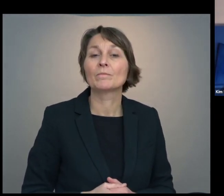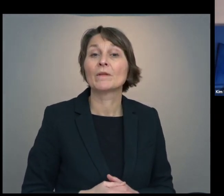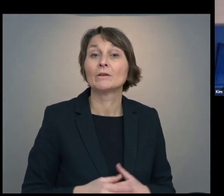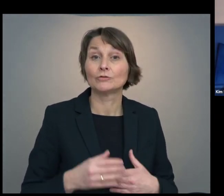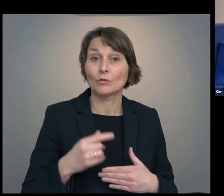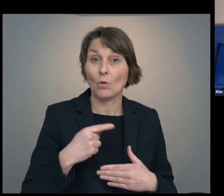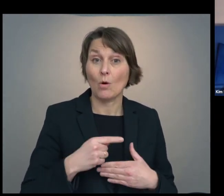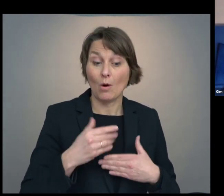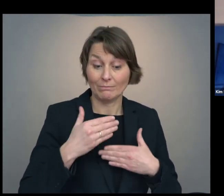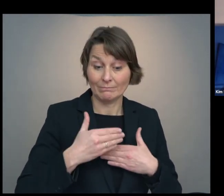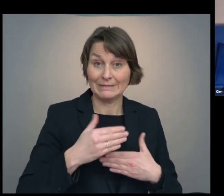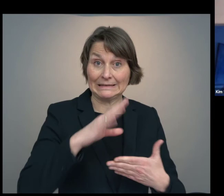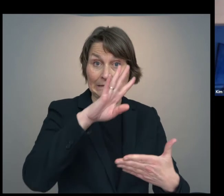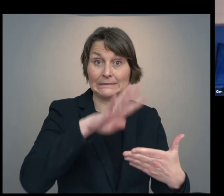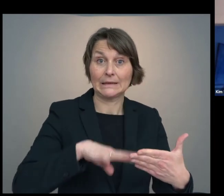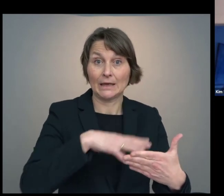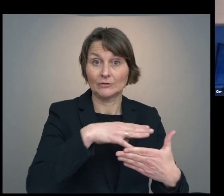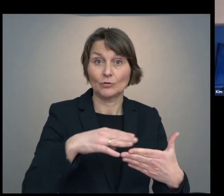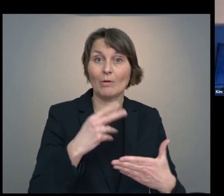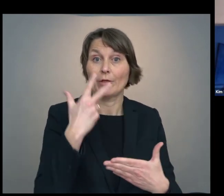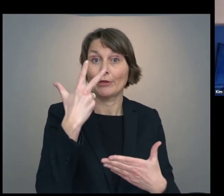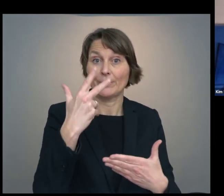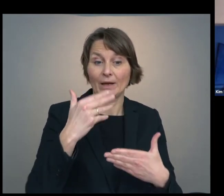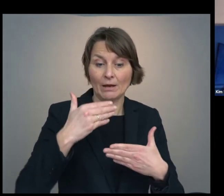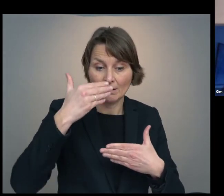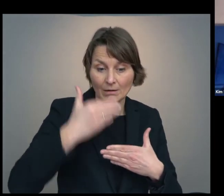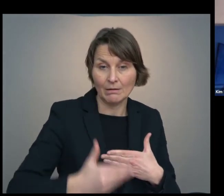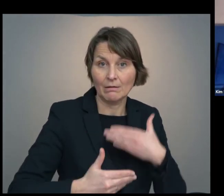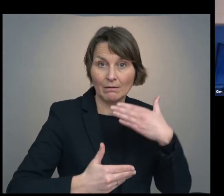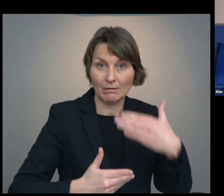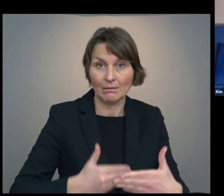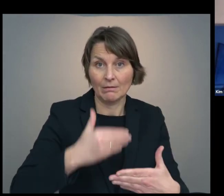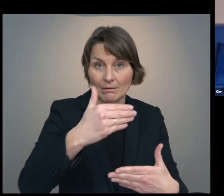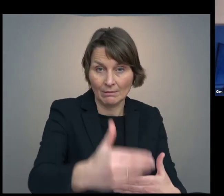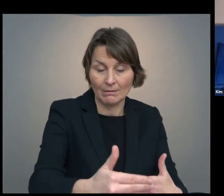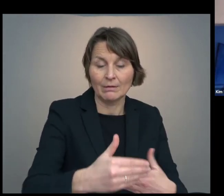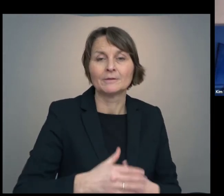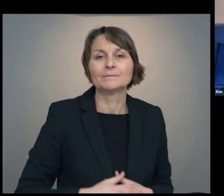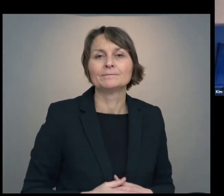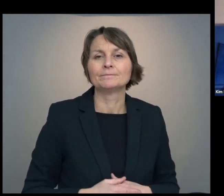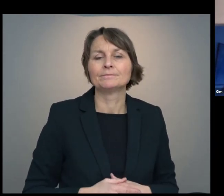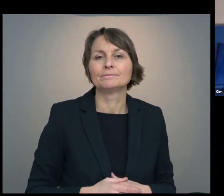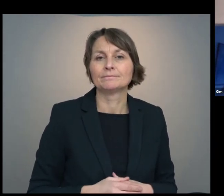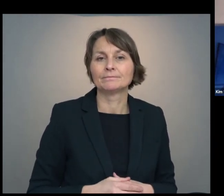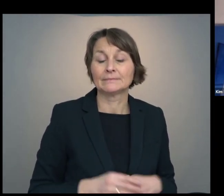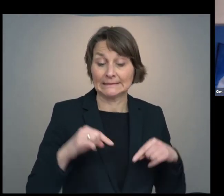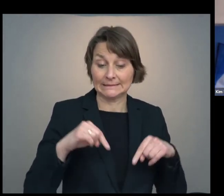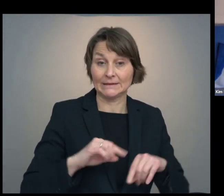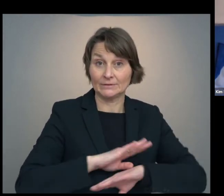We have 3 sessions already scheduled. So the